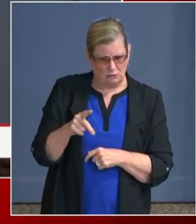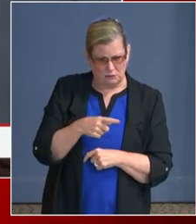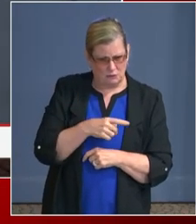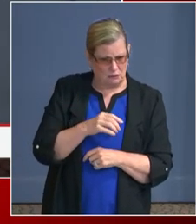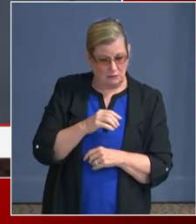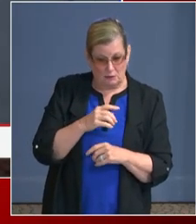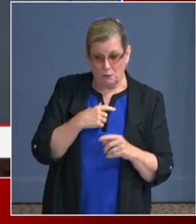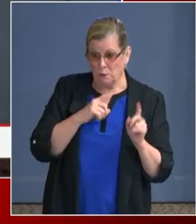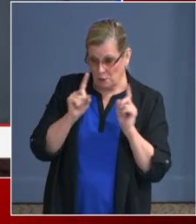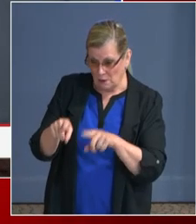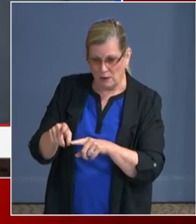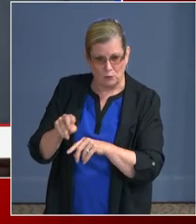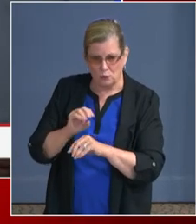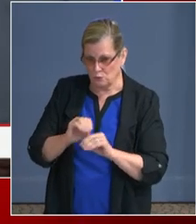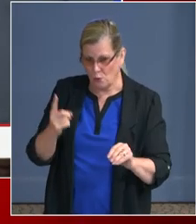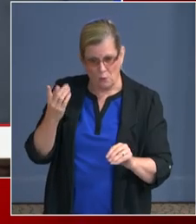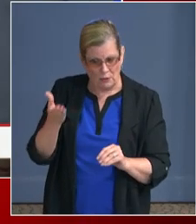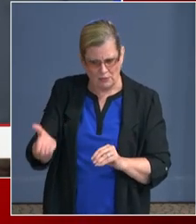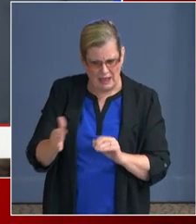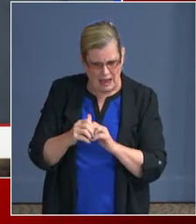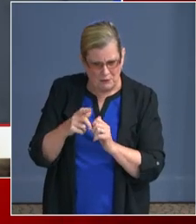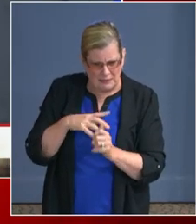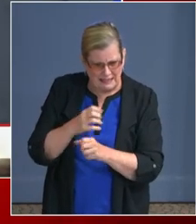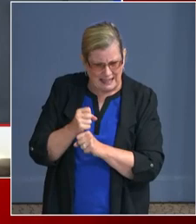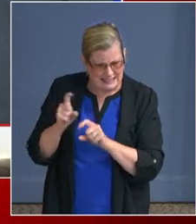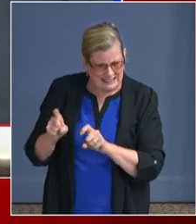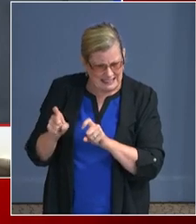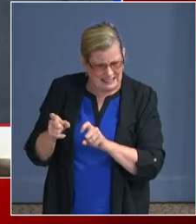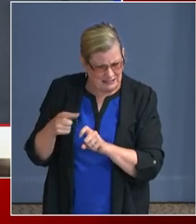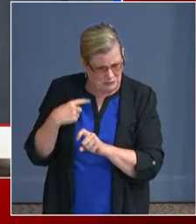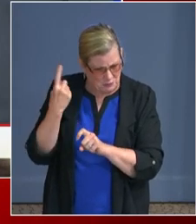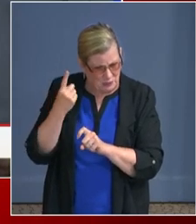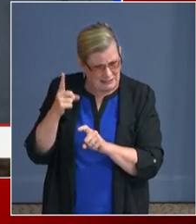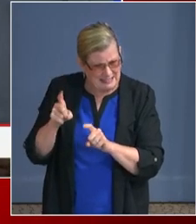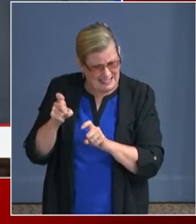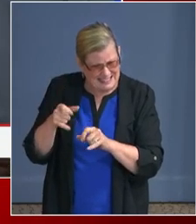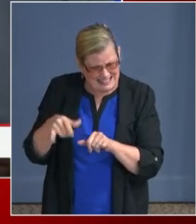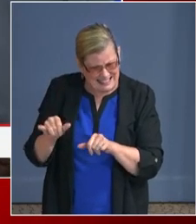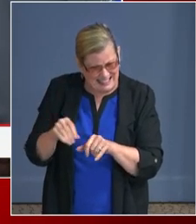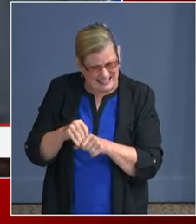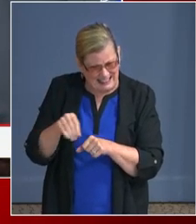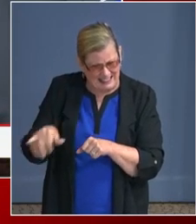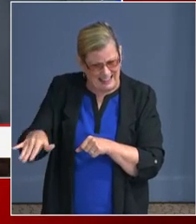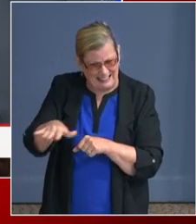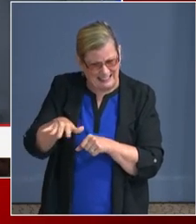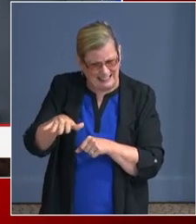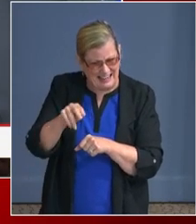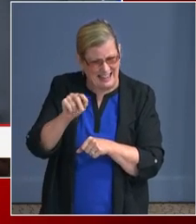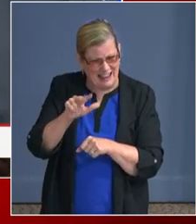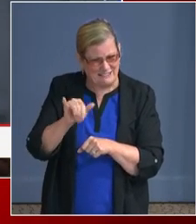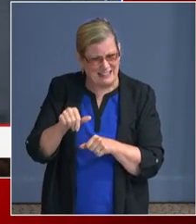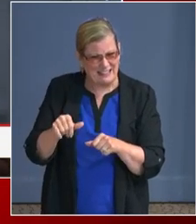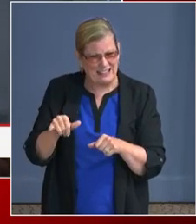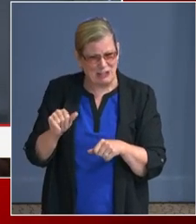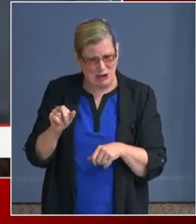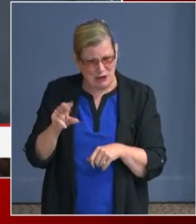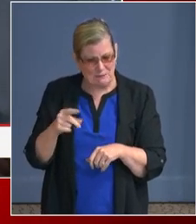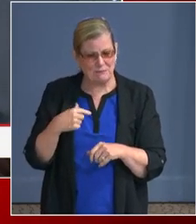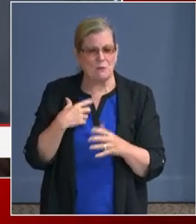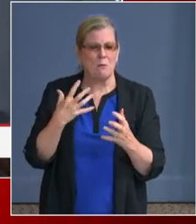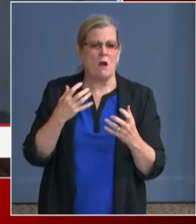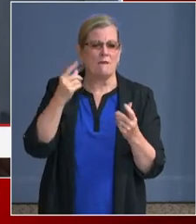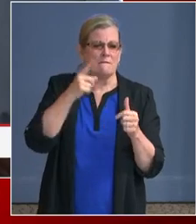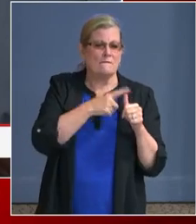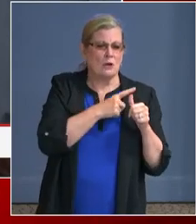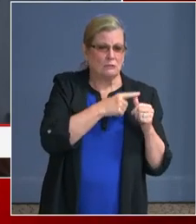and nobody is getting tested there. Is that testing going to start soon? Well, let me first say this, that people